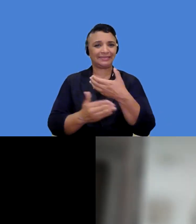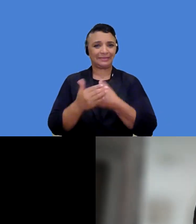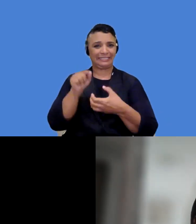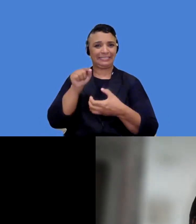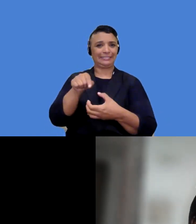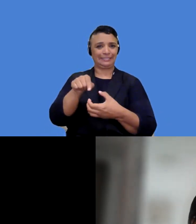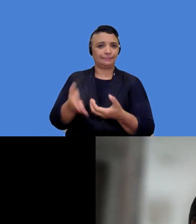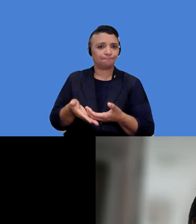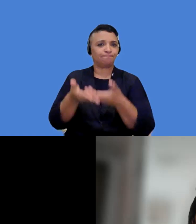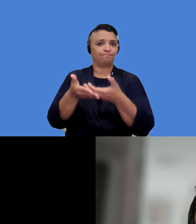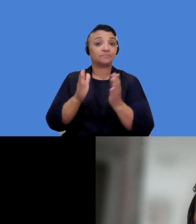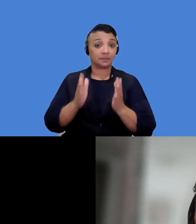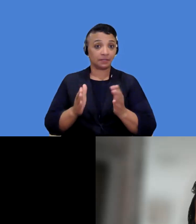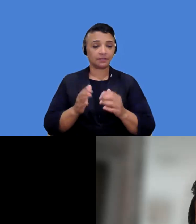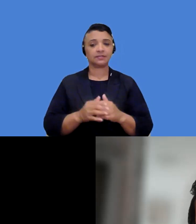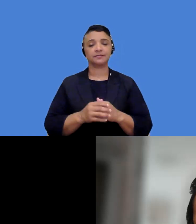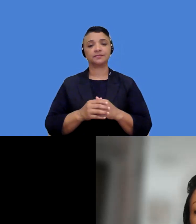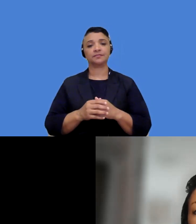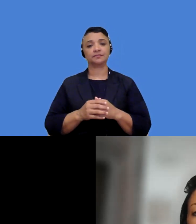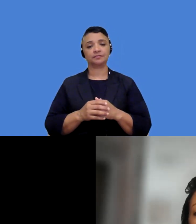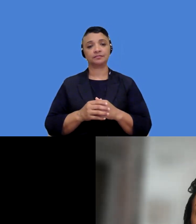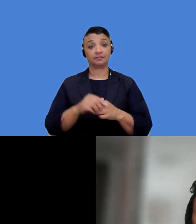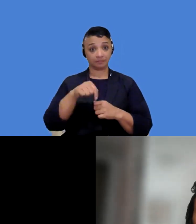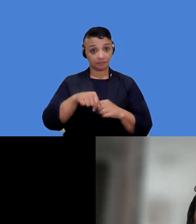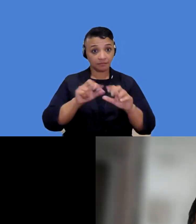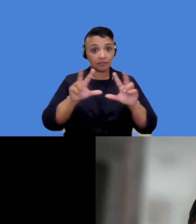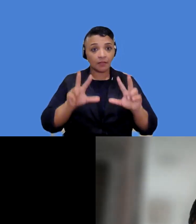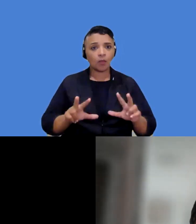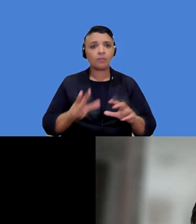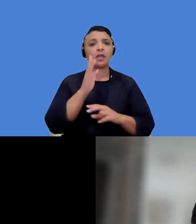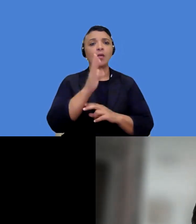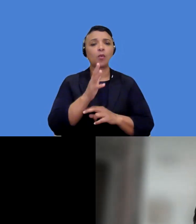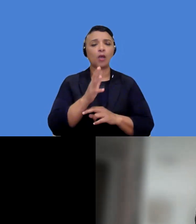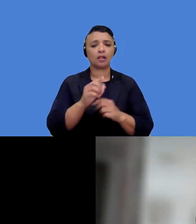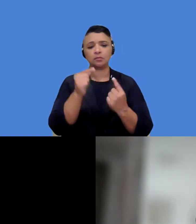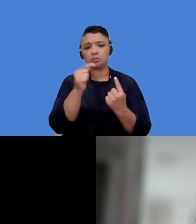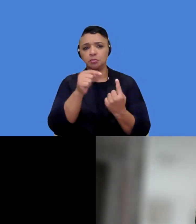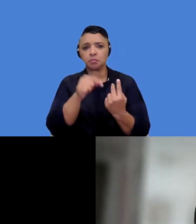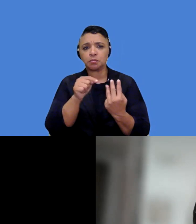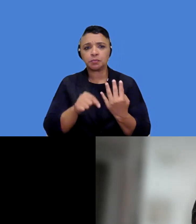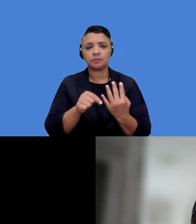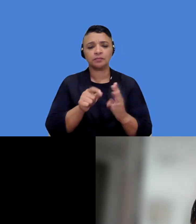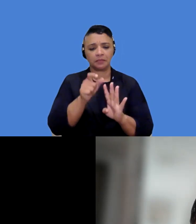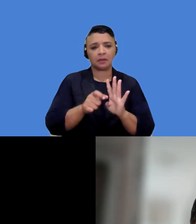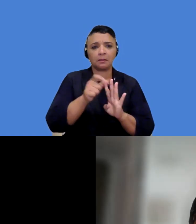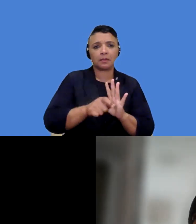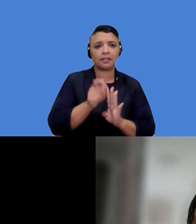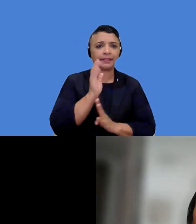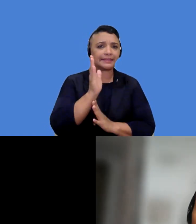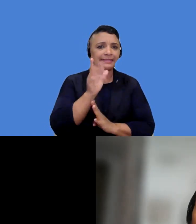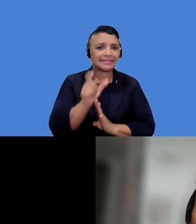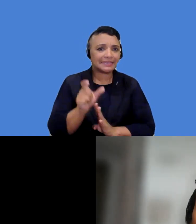During the course of this webinar, we will hear from several speakers about